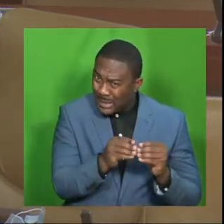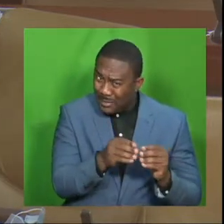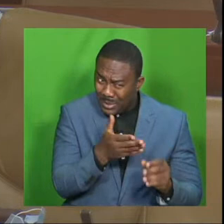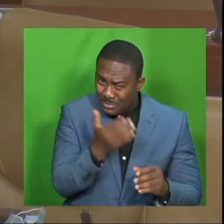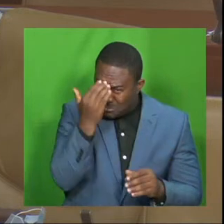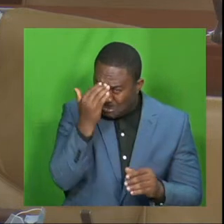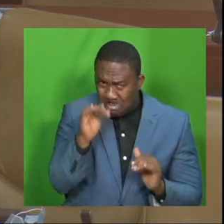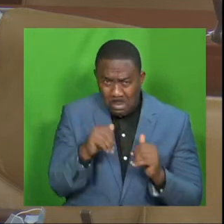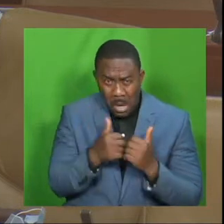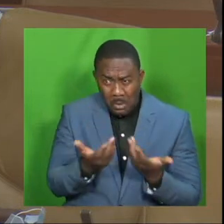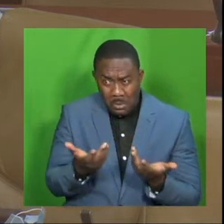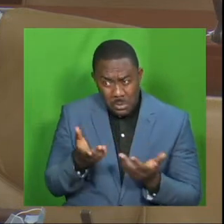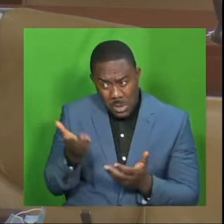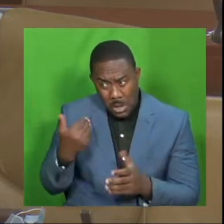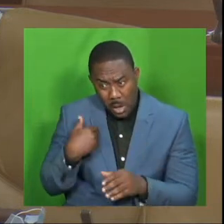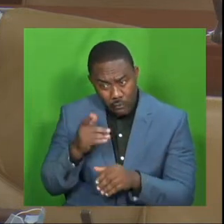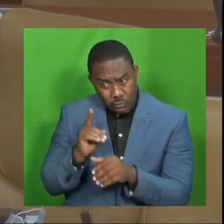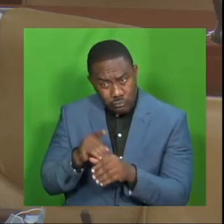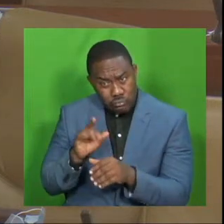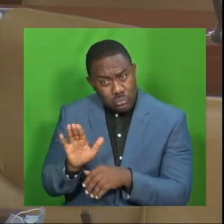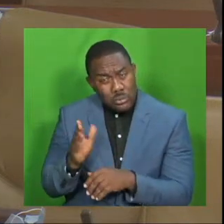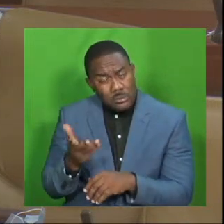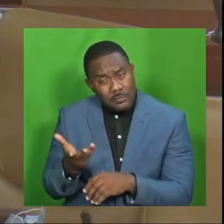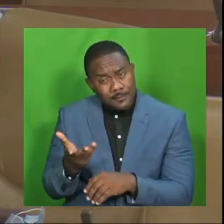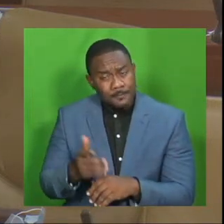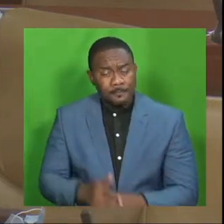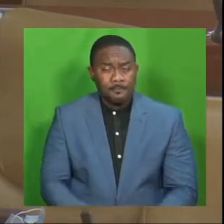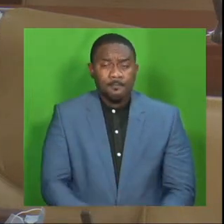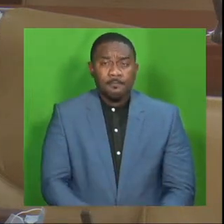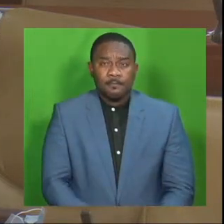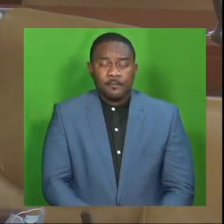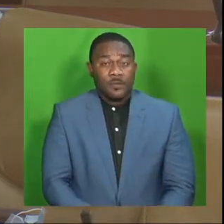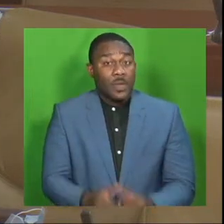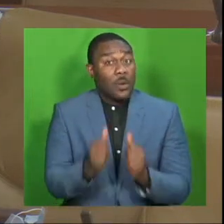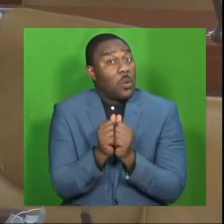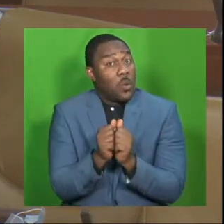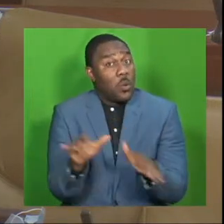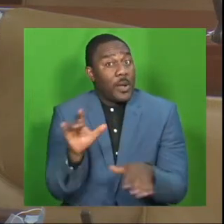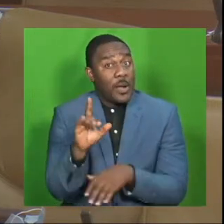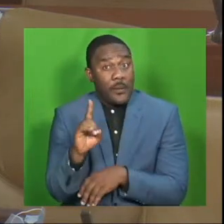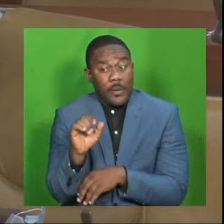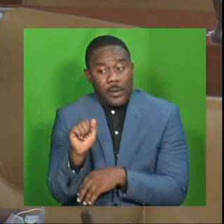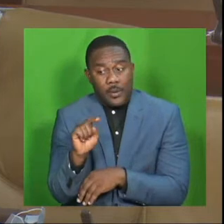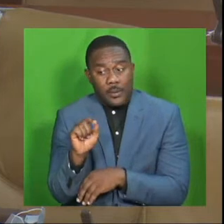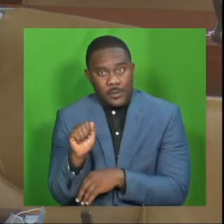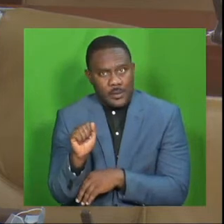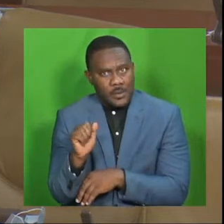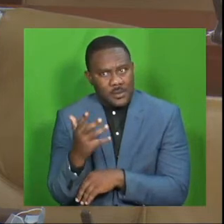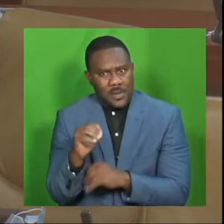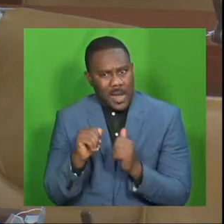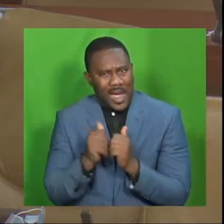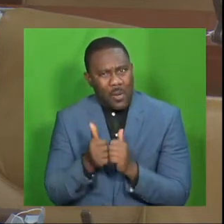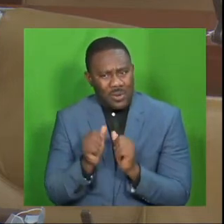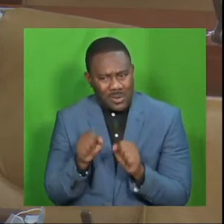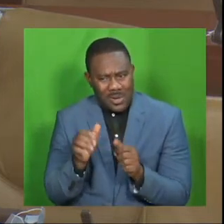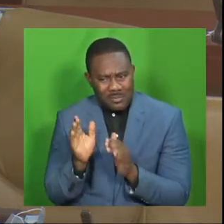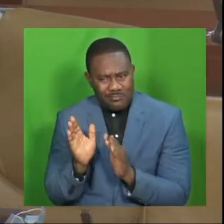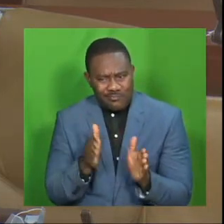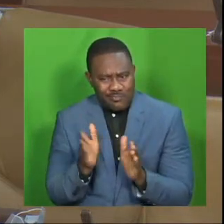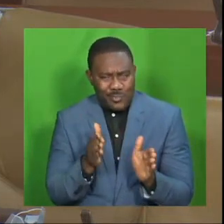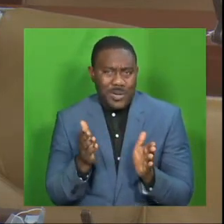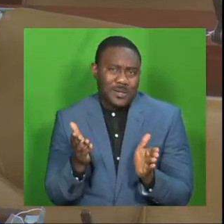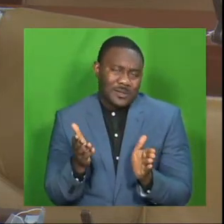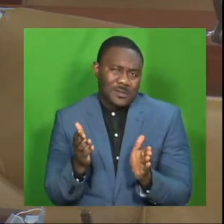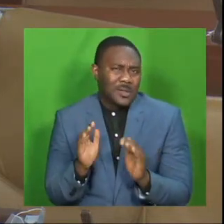some disabilities of a sort. Because without data, you are not able to plan